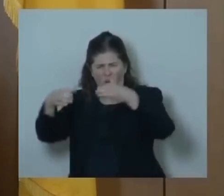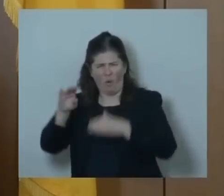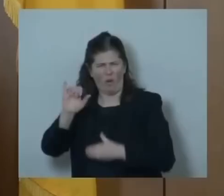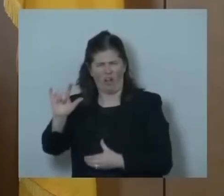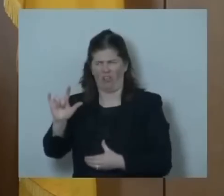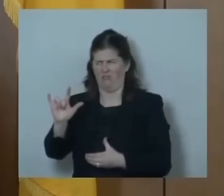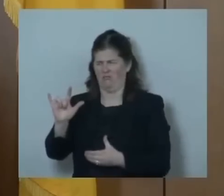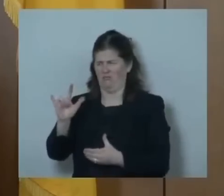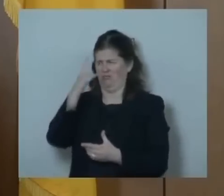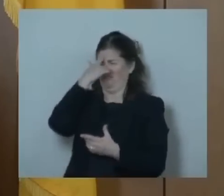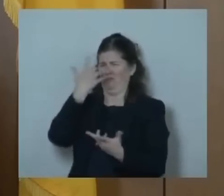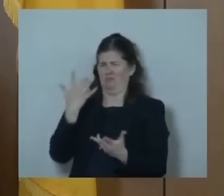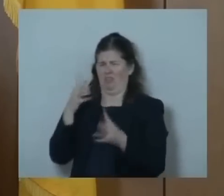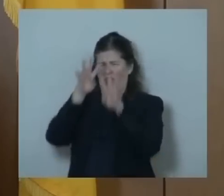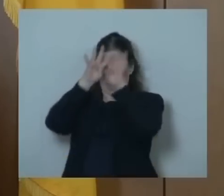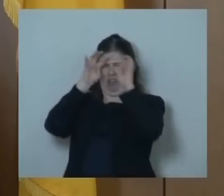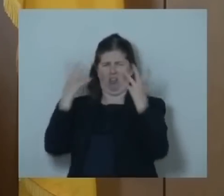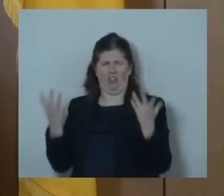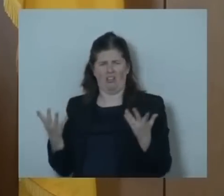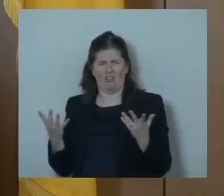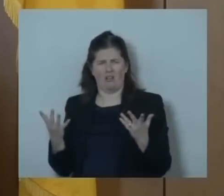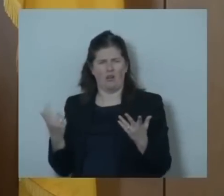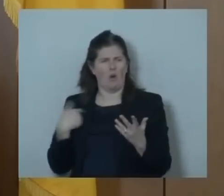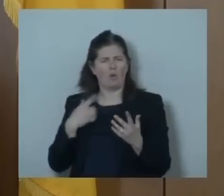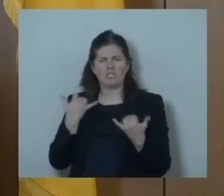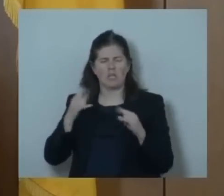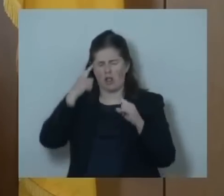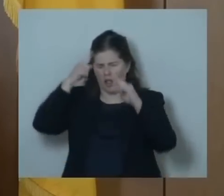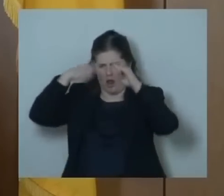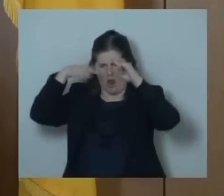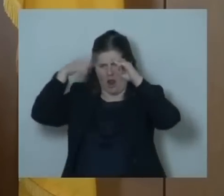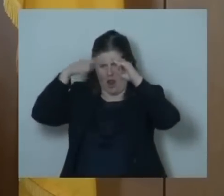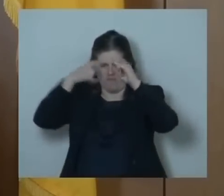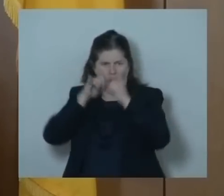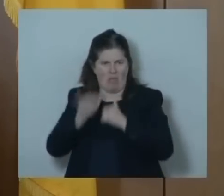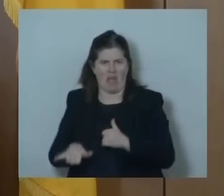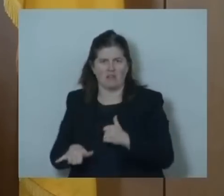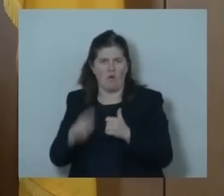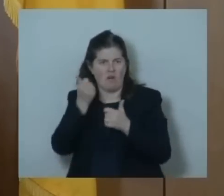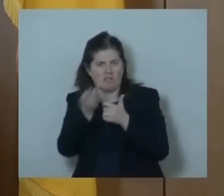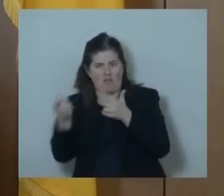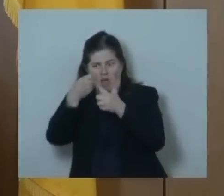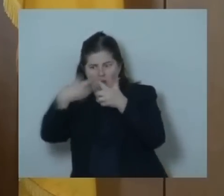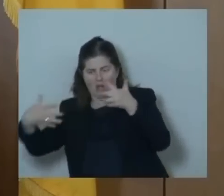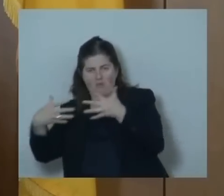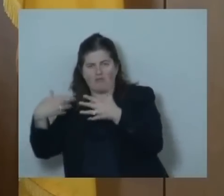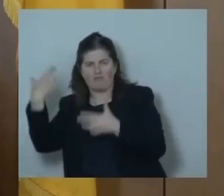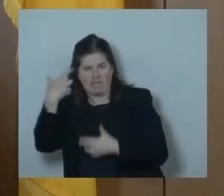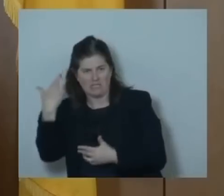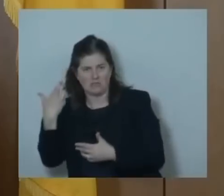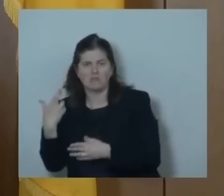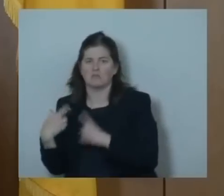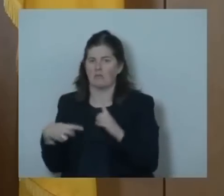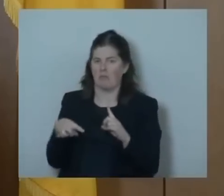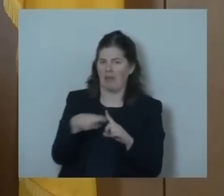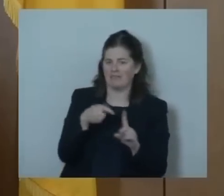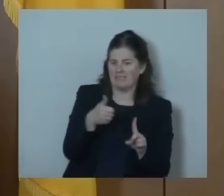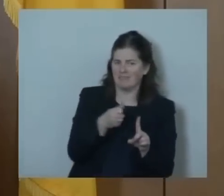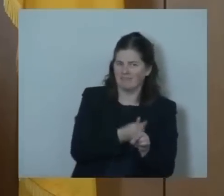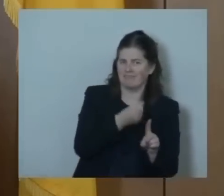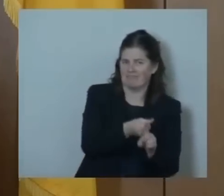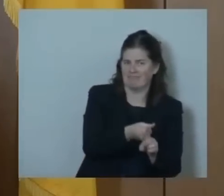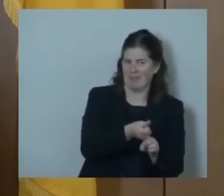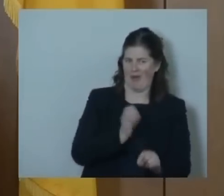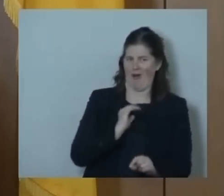doesn't even make sense. And we're all reeling from that for any number of reasons, not the least of which is it has a significant